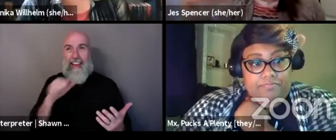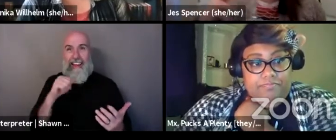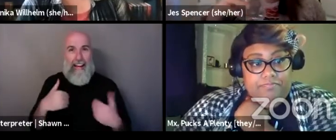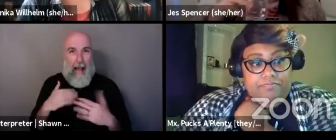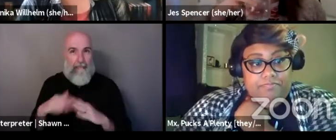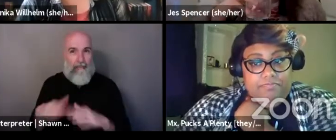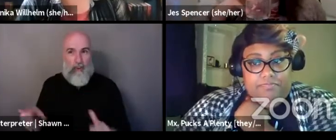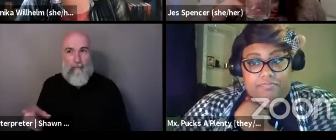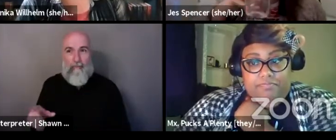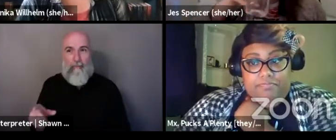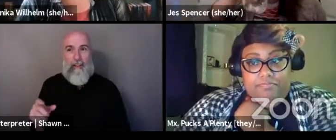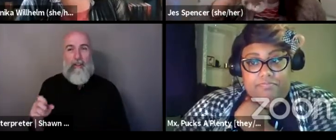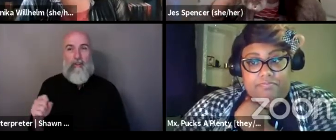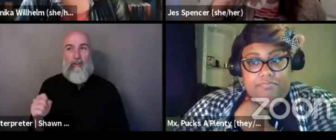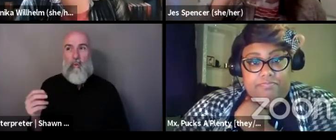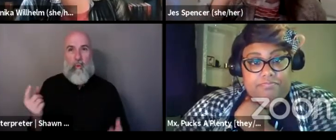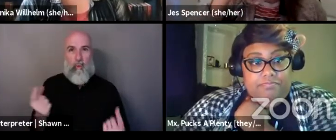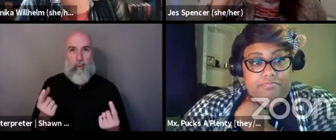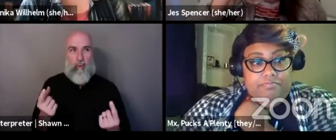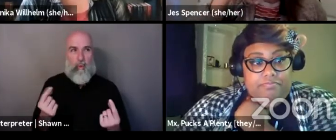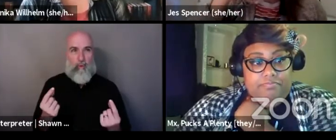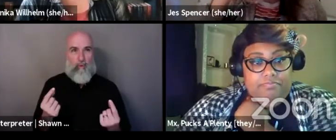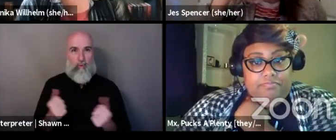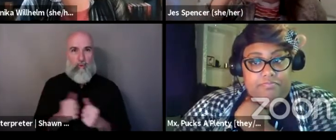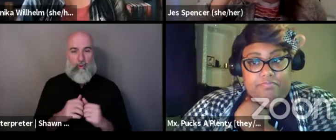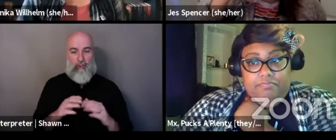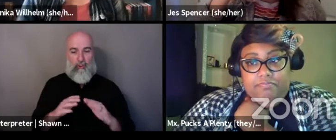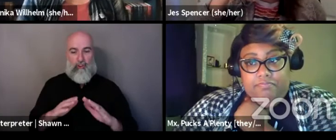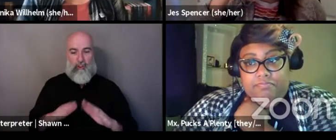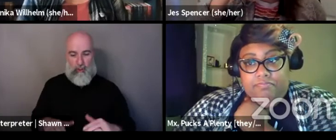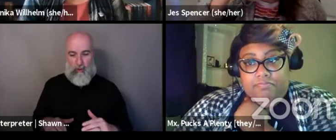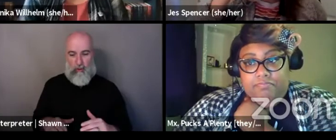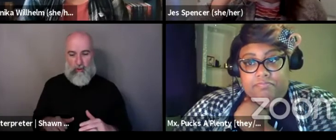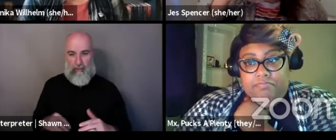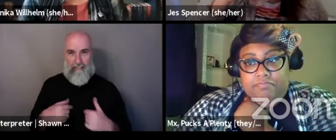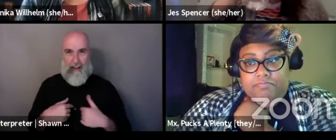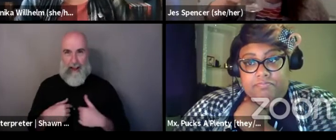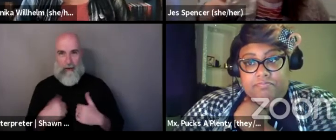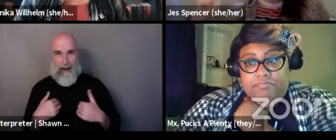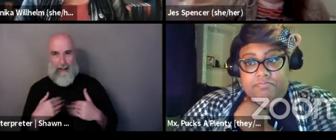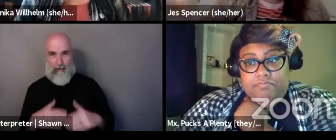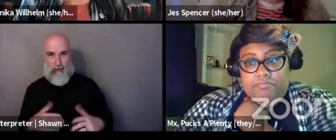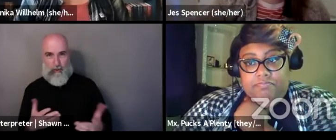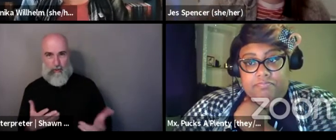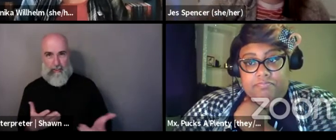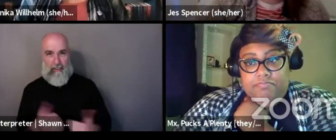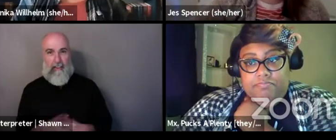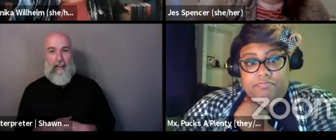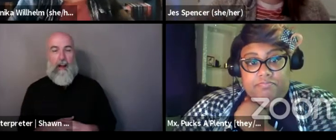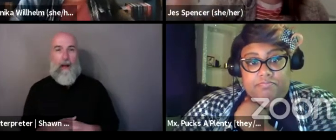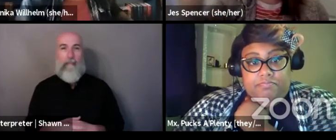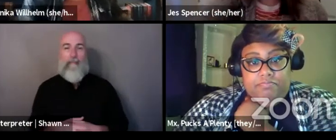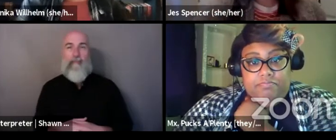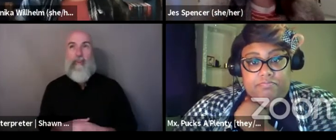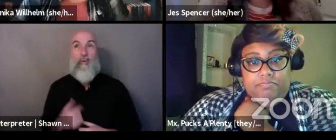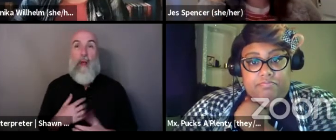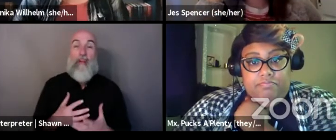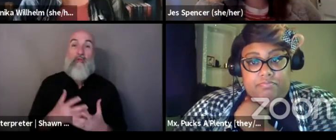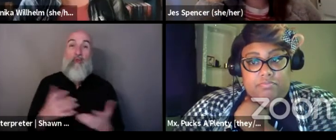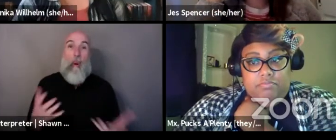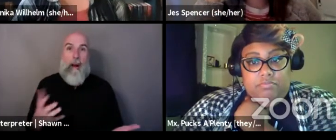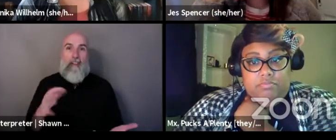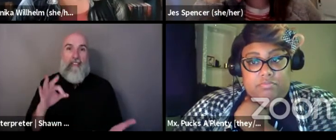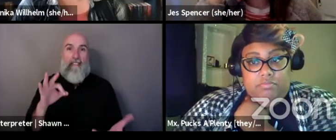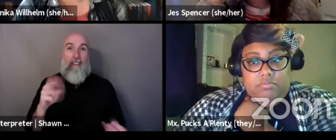children. So it's like, what do you do with children that you don't have yourself, you know? And we had so much fun. I